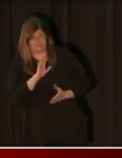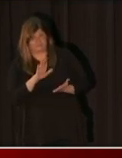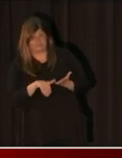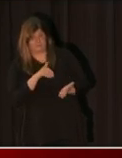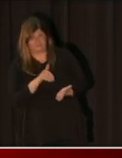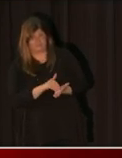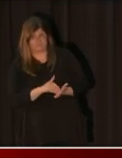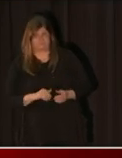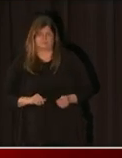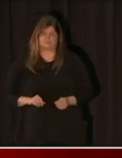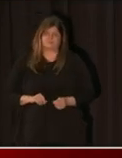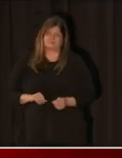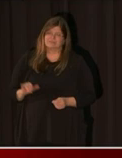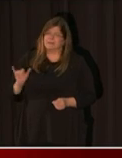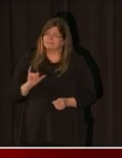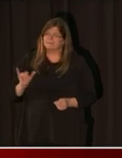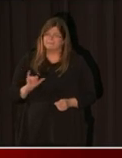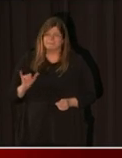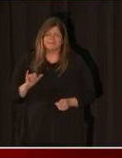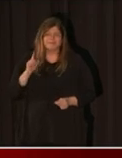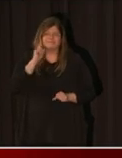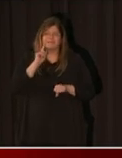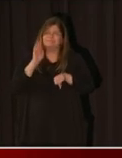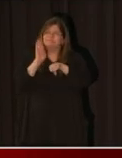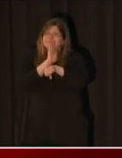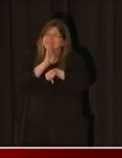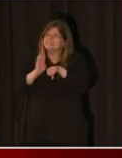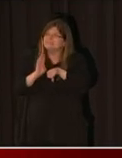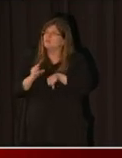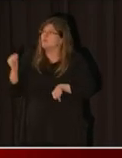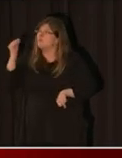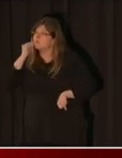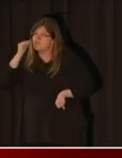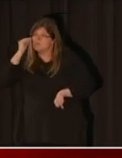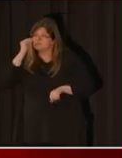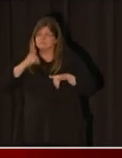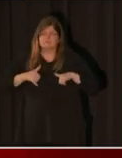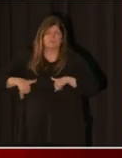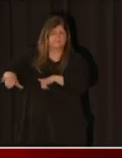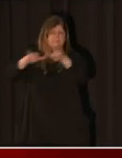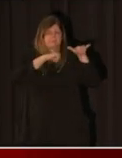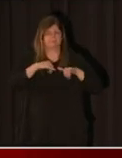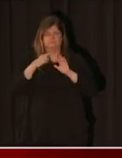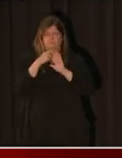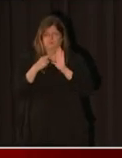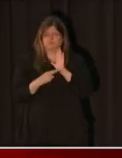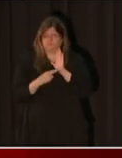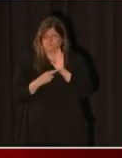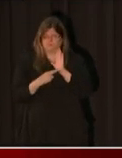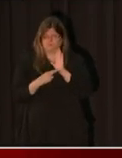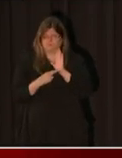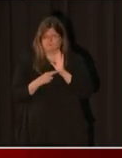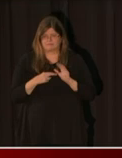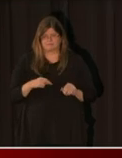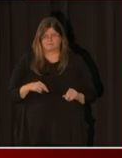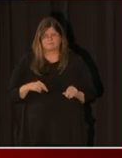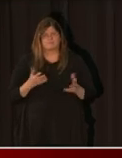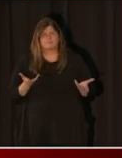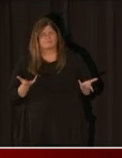commercial settings and for households, so I will provide that to you. Okay, and what about screening patients out on the